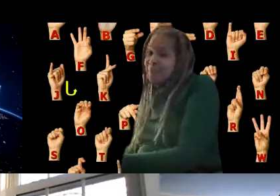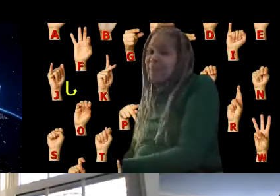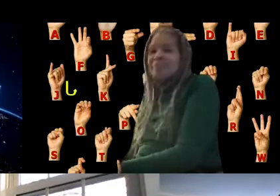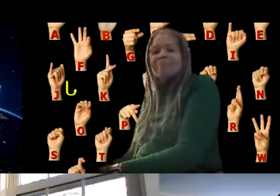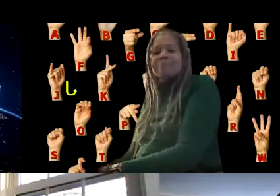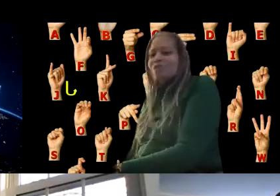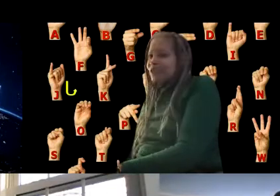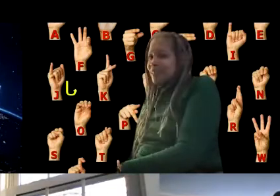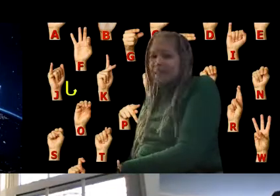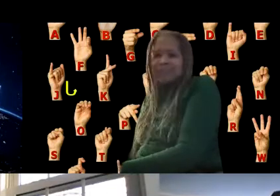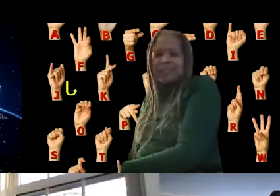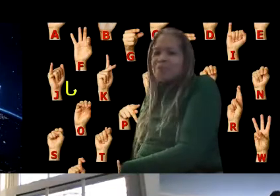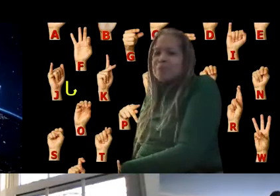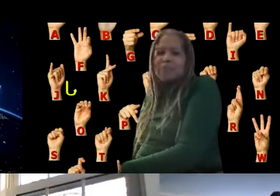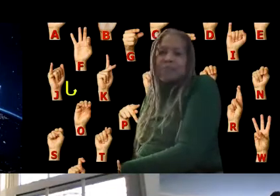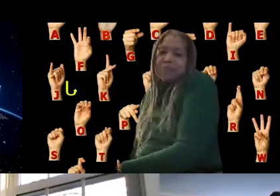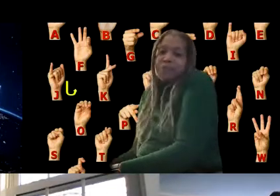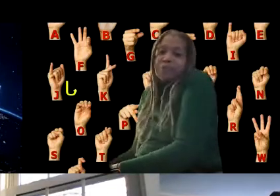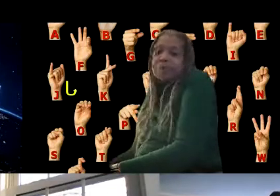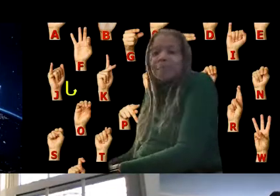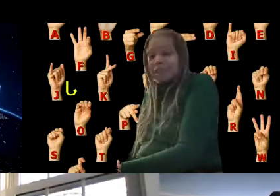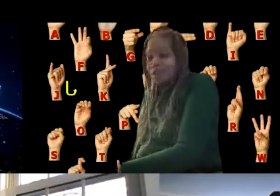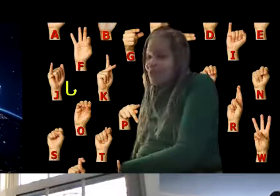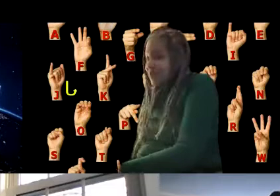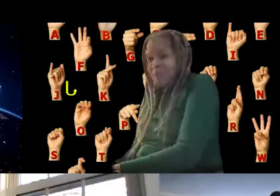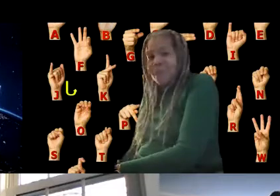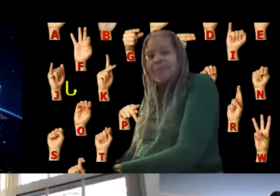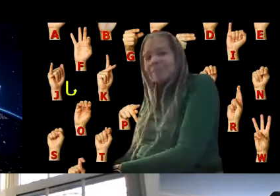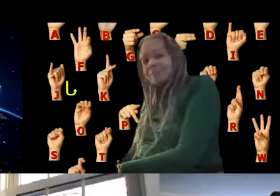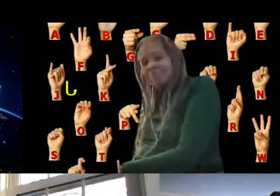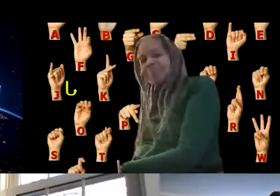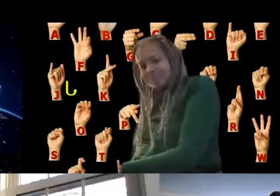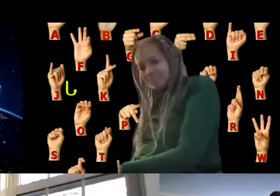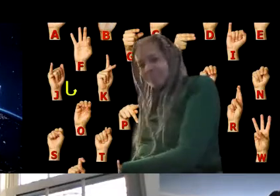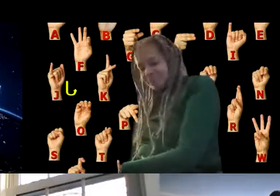entitled to believe it. You should not challenge them to believe it. If you believe that's true, well.